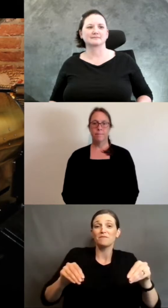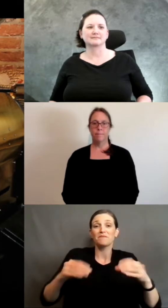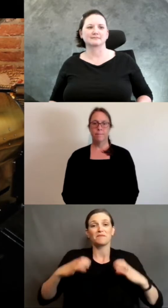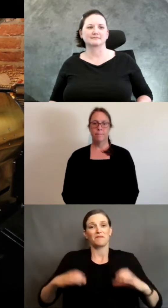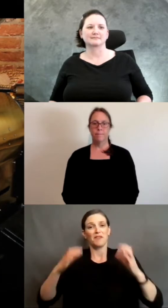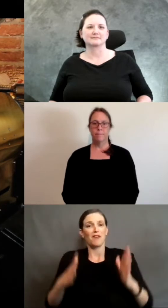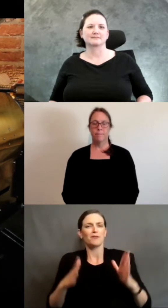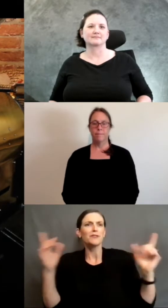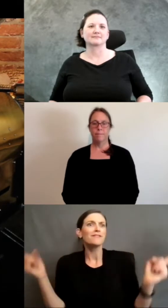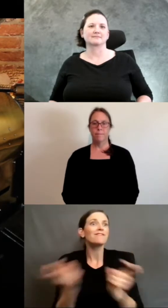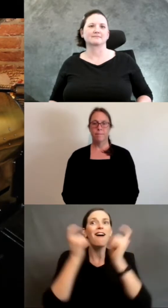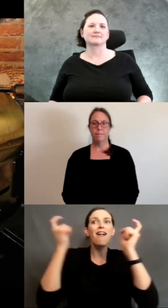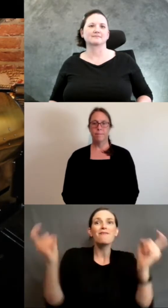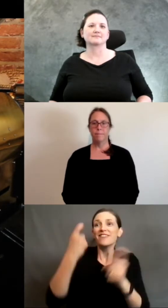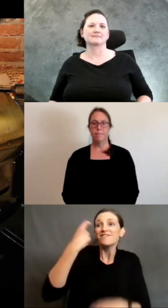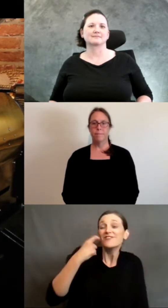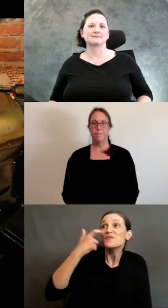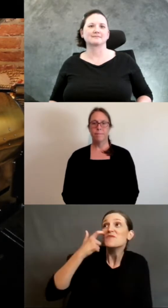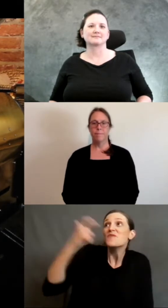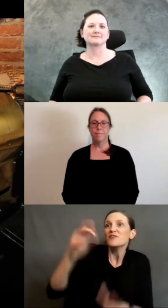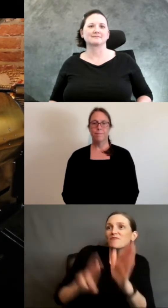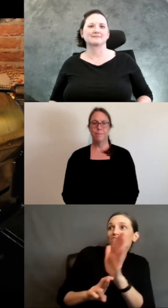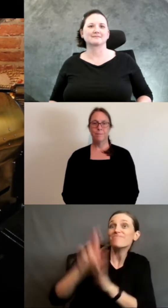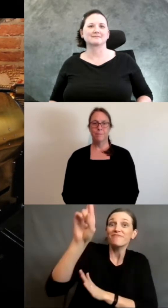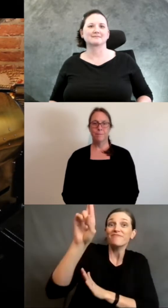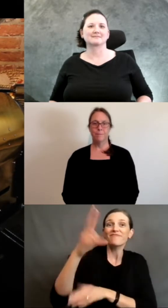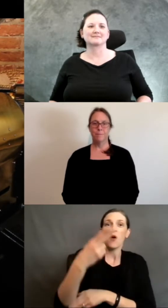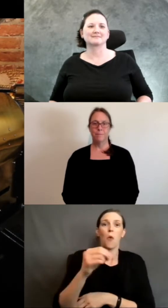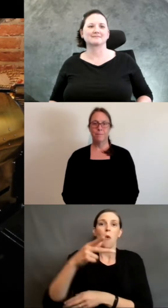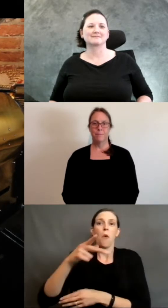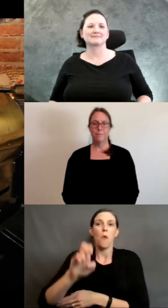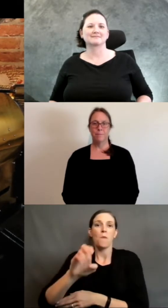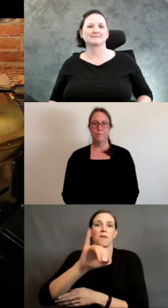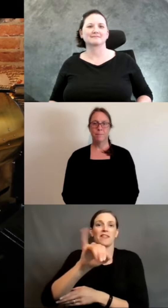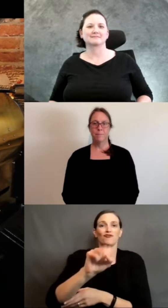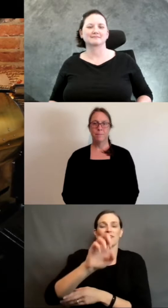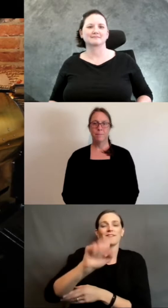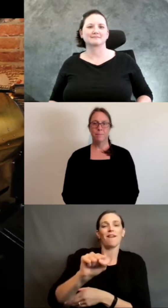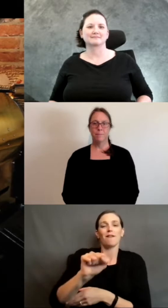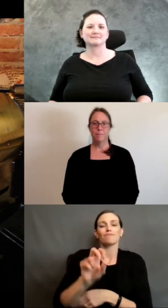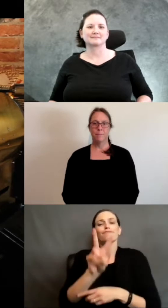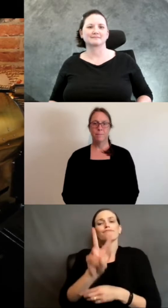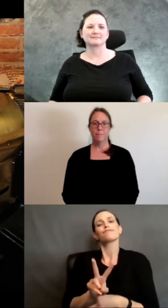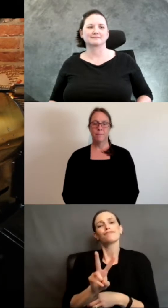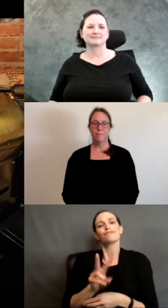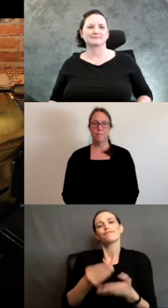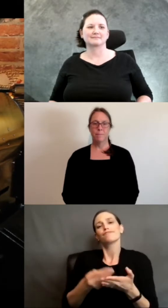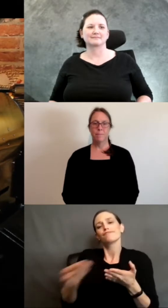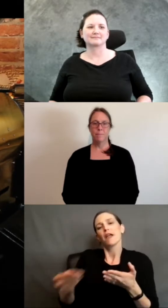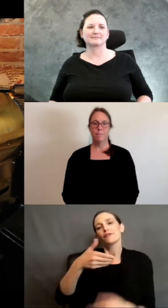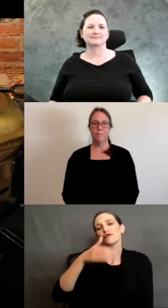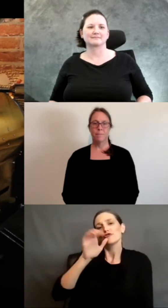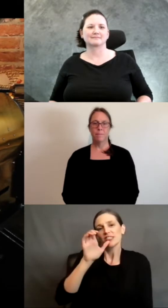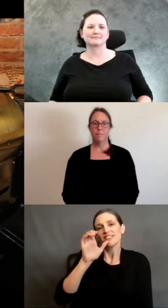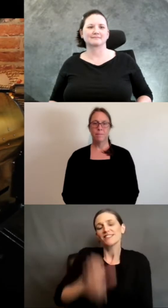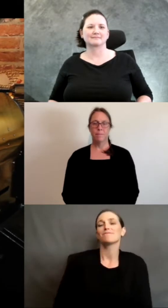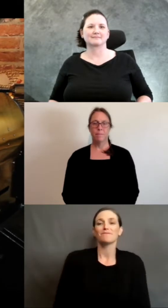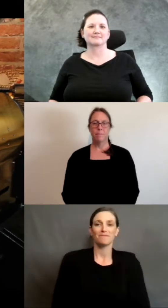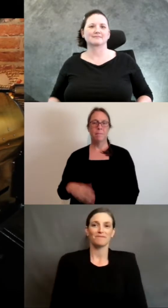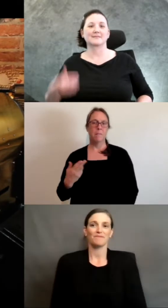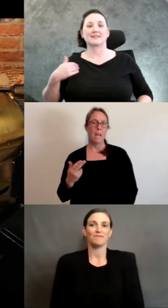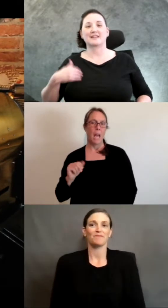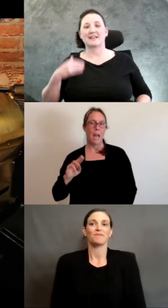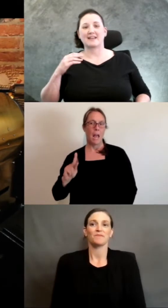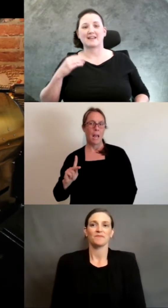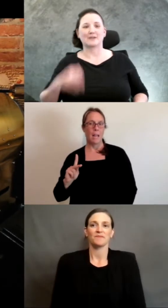liftoff. Hope and Jessica are standing at the counter getting their drinks. And to think, I served her a